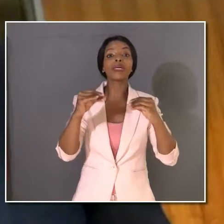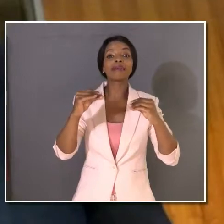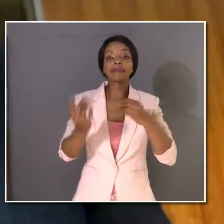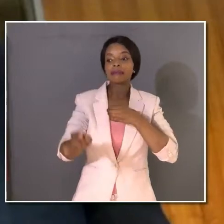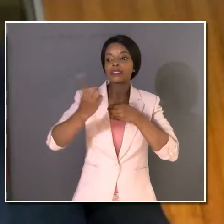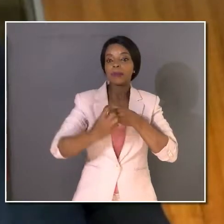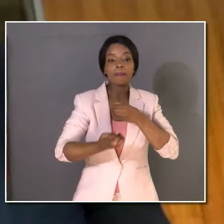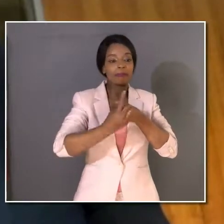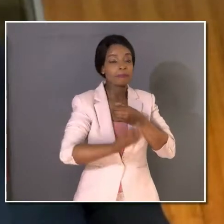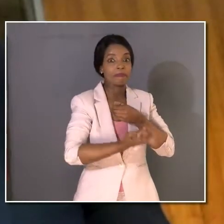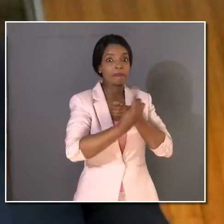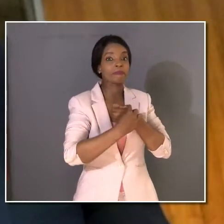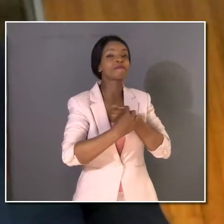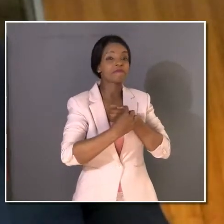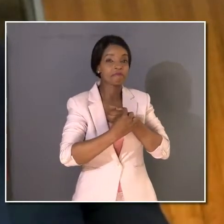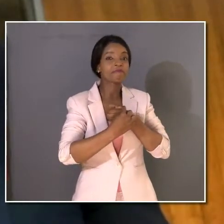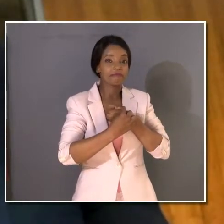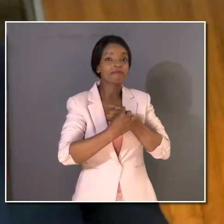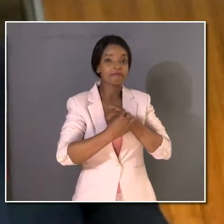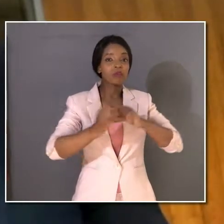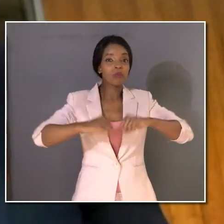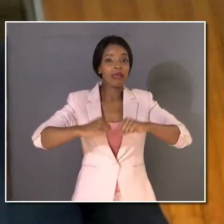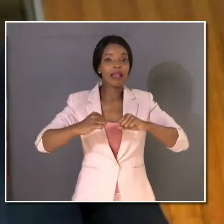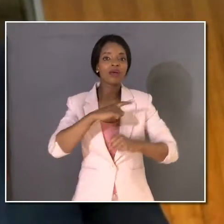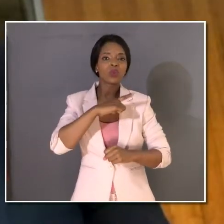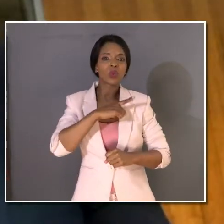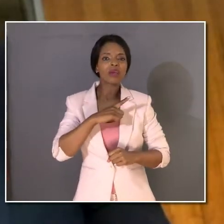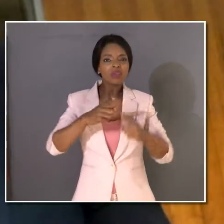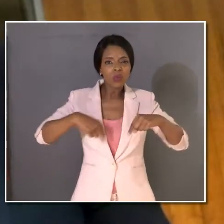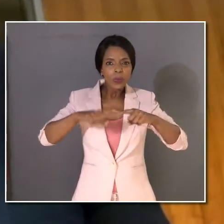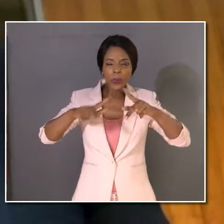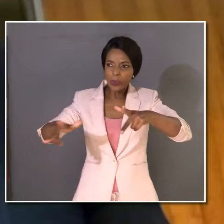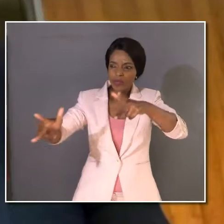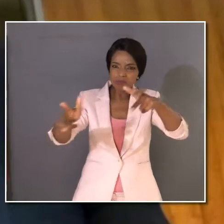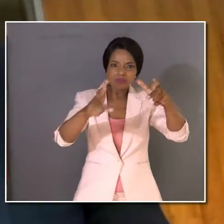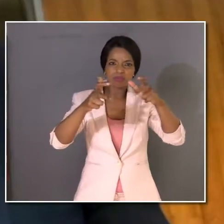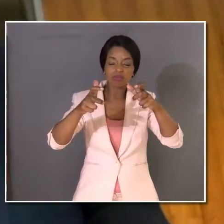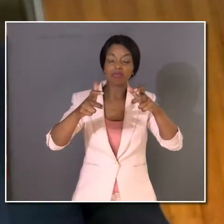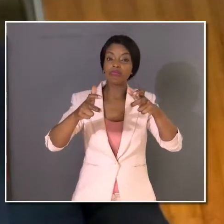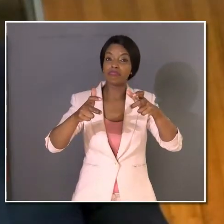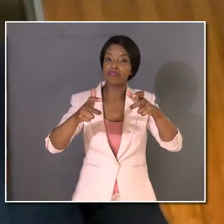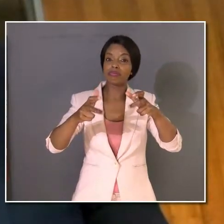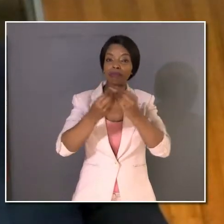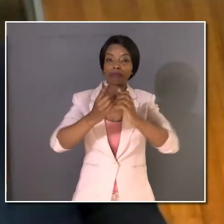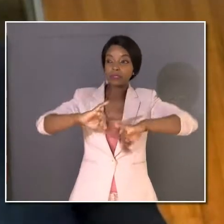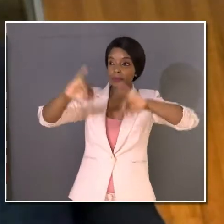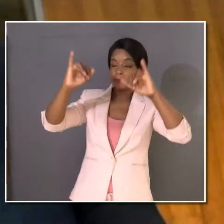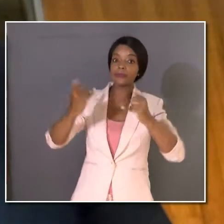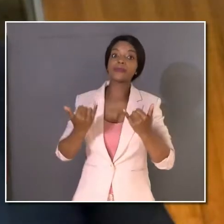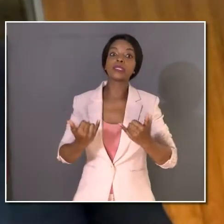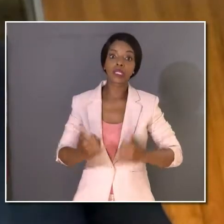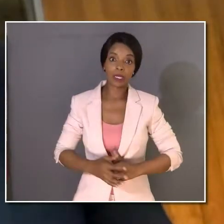We did this because we know that as crazy as the world seems right now, we are reminded by the words of King Solomon, who